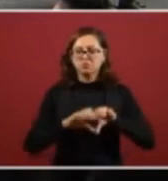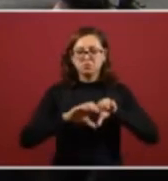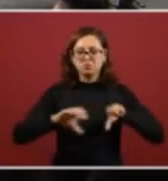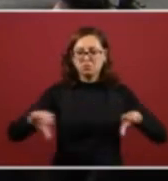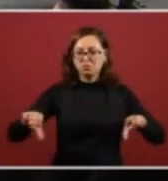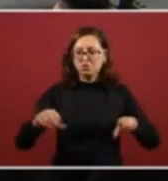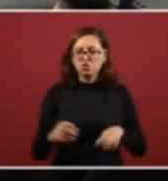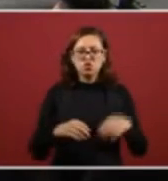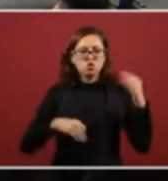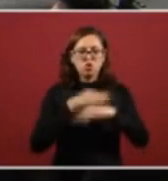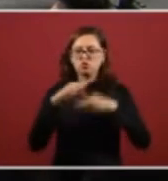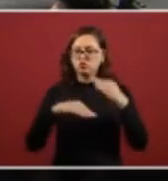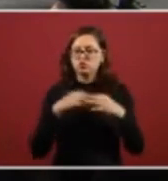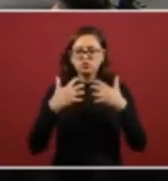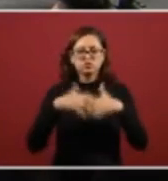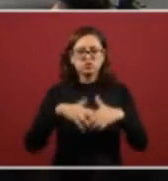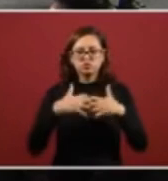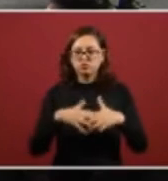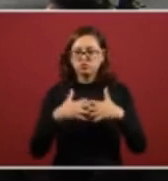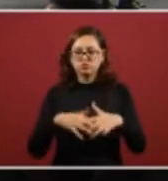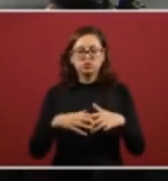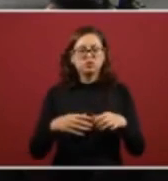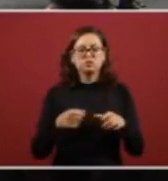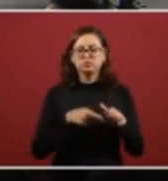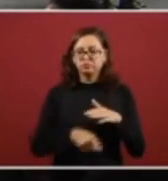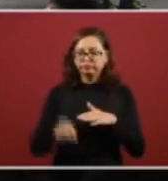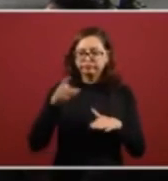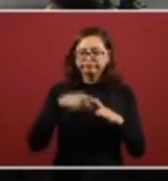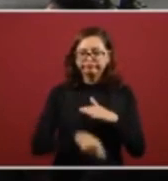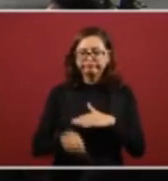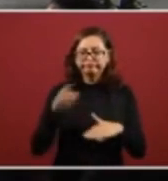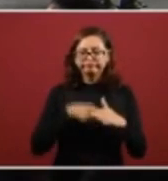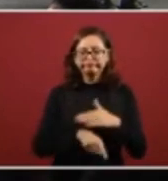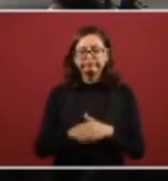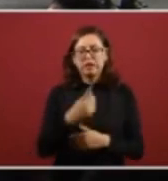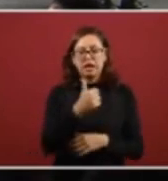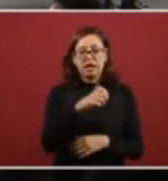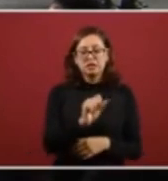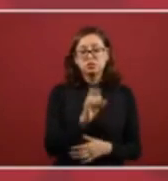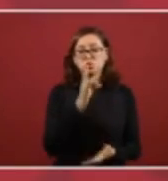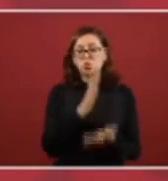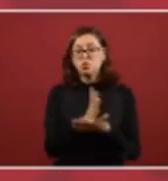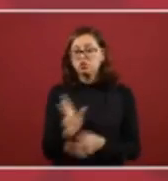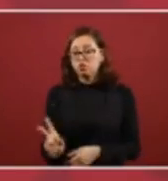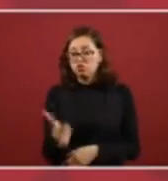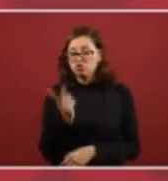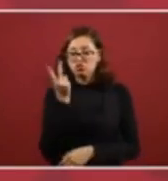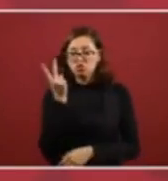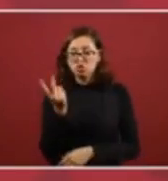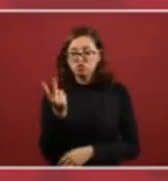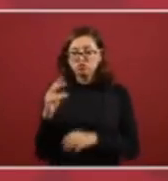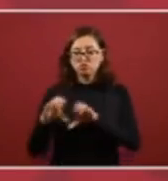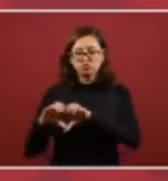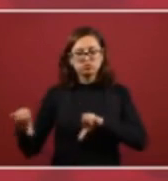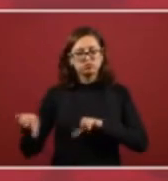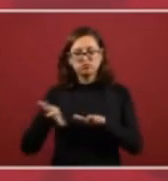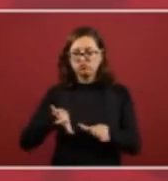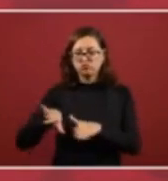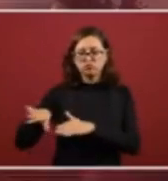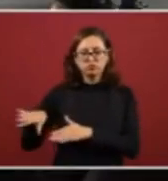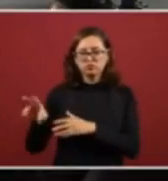All the ducts are functioning except for those two of all of them. And we have them all